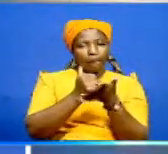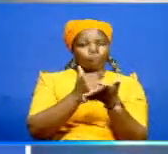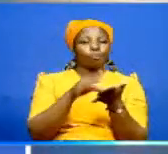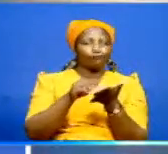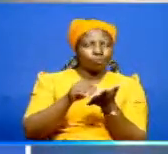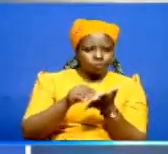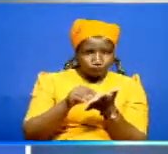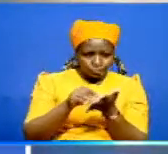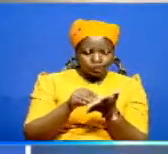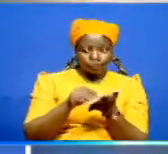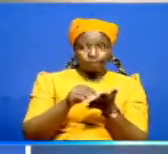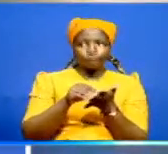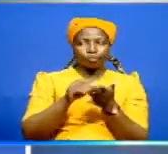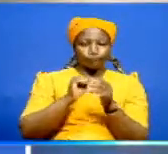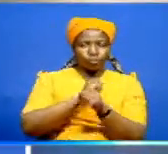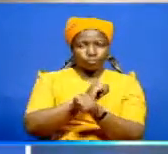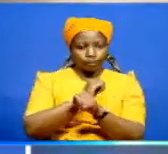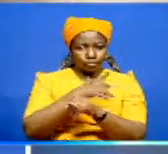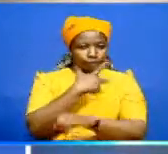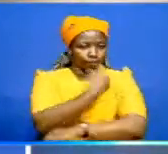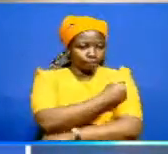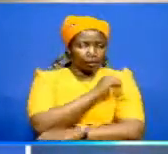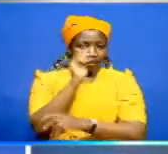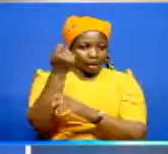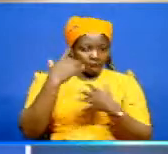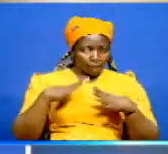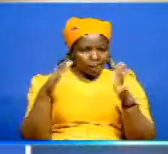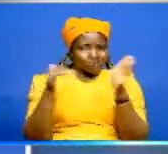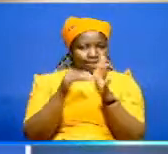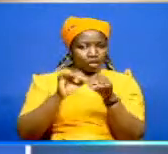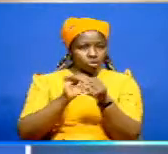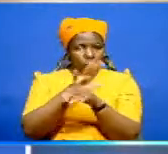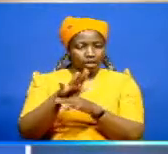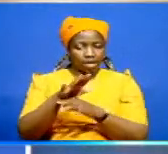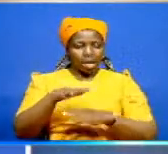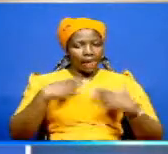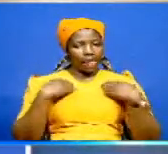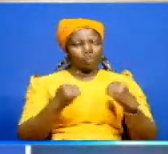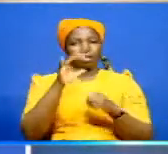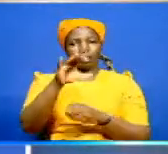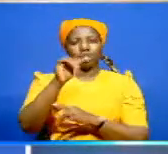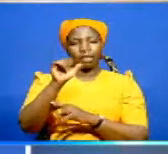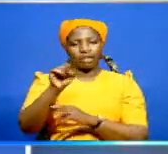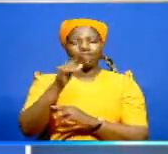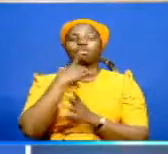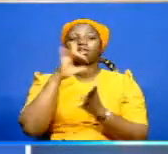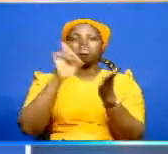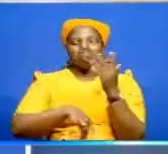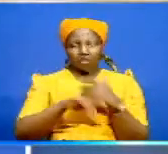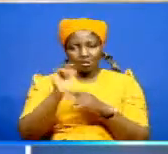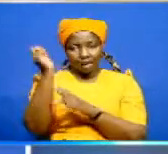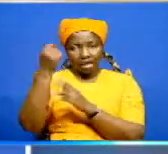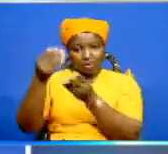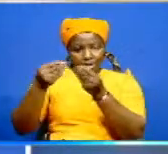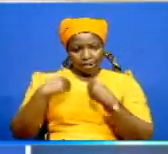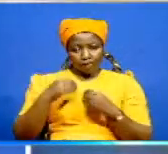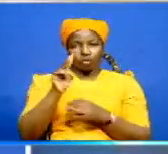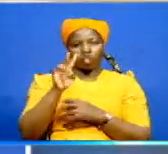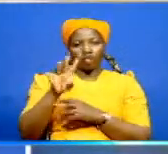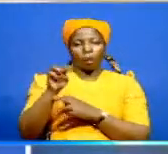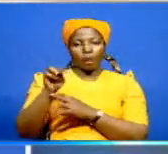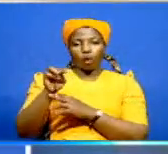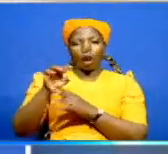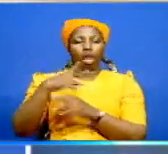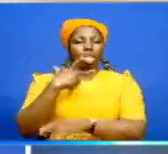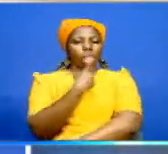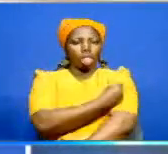of Kenyans against COVID-19. Health Chief Administrative Secretary Dr. Mercy Mwangangi says Kenya will receive 24 million doses from